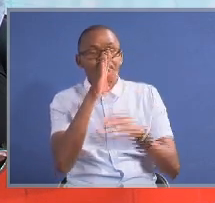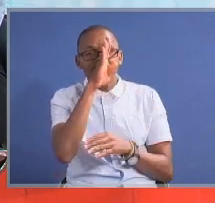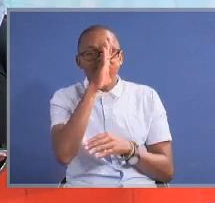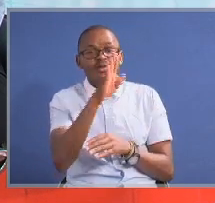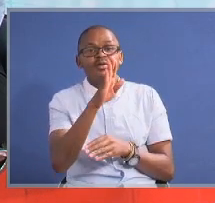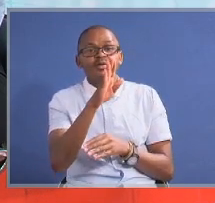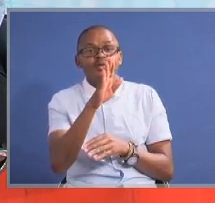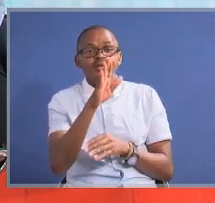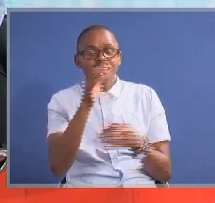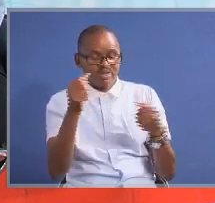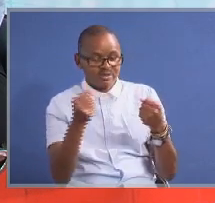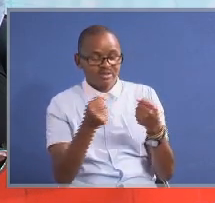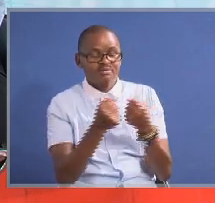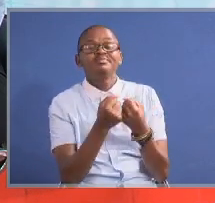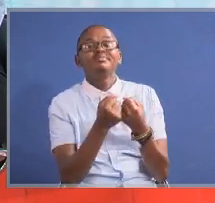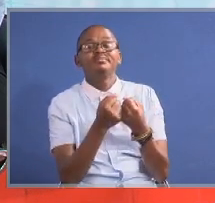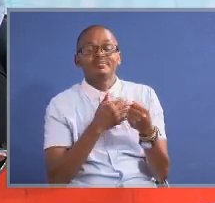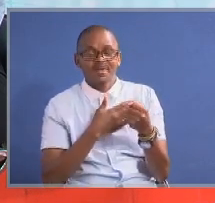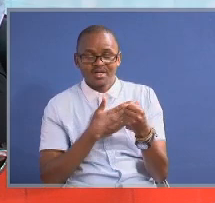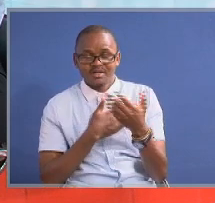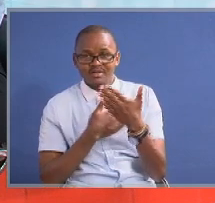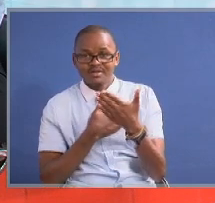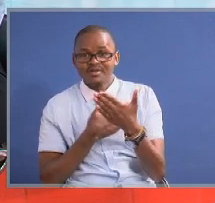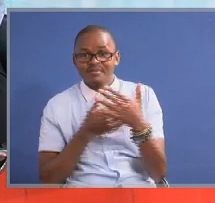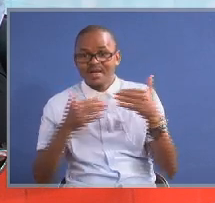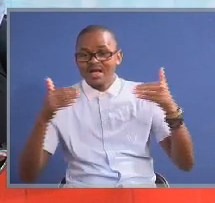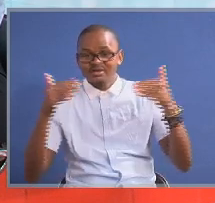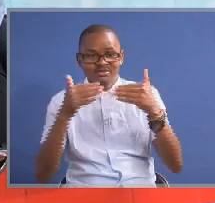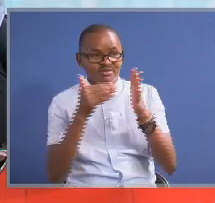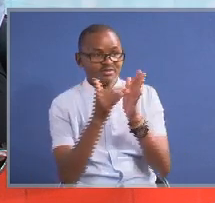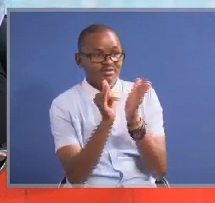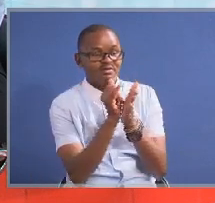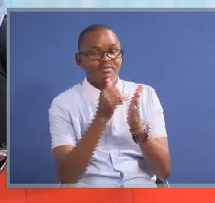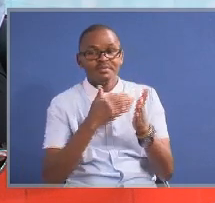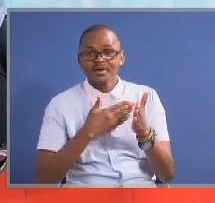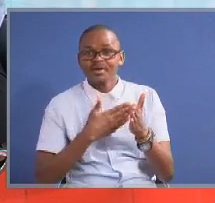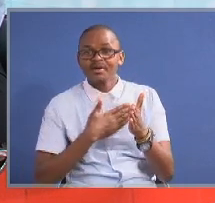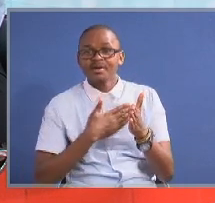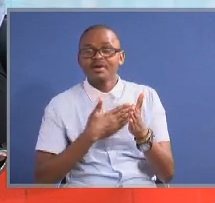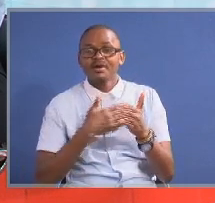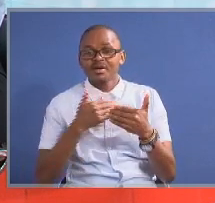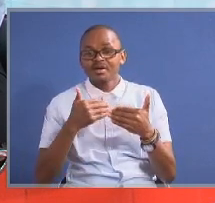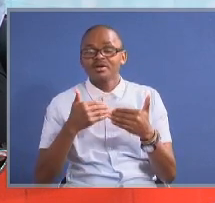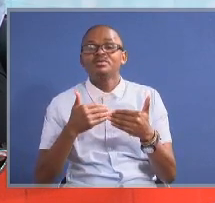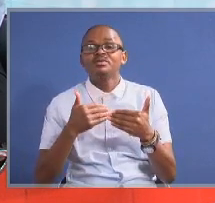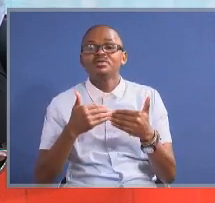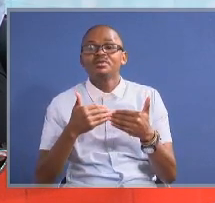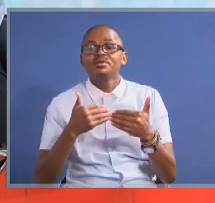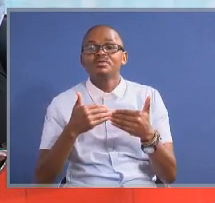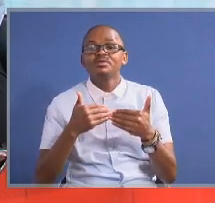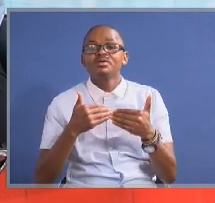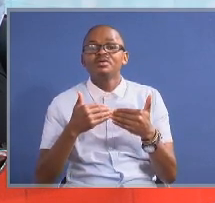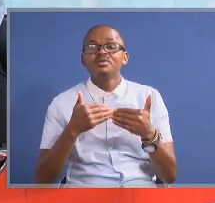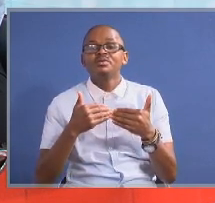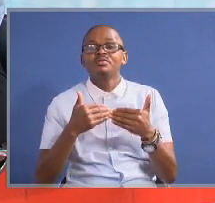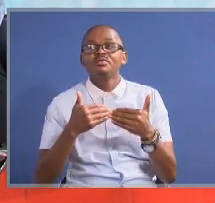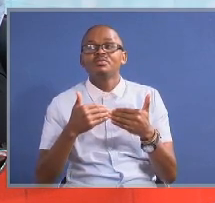been dubbed as one of the issues that might have hindered, okay. might have actually his